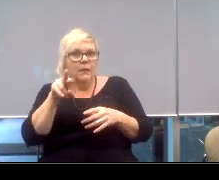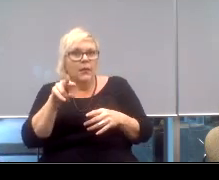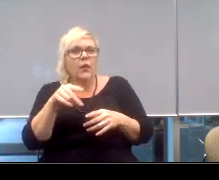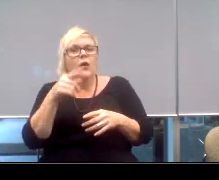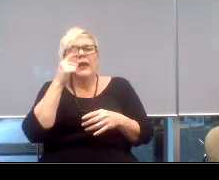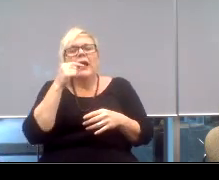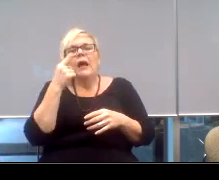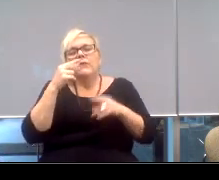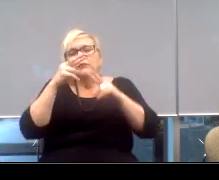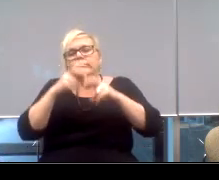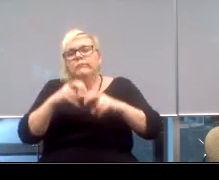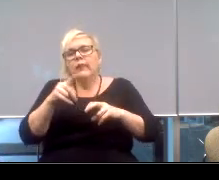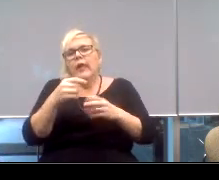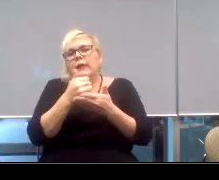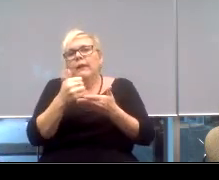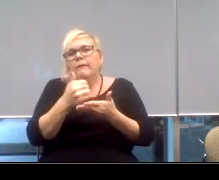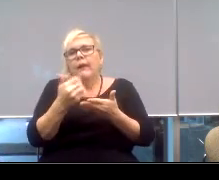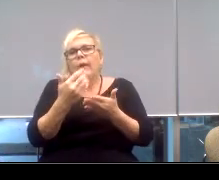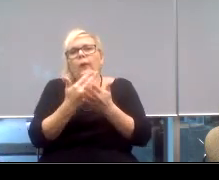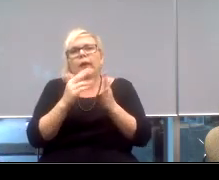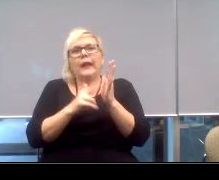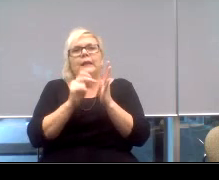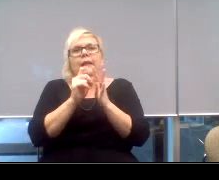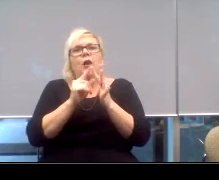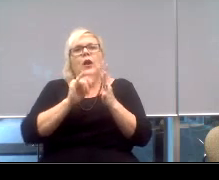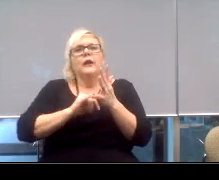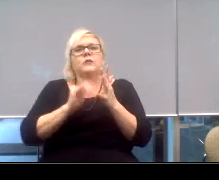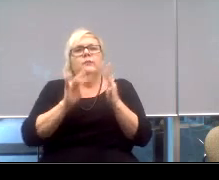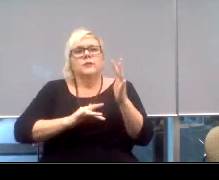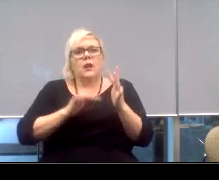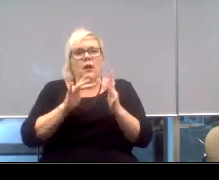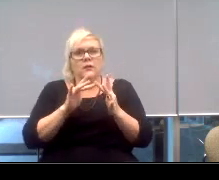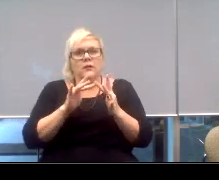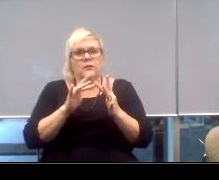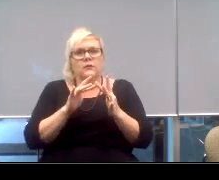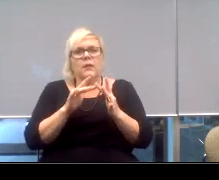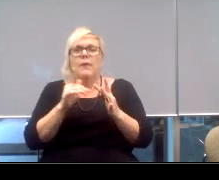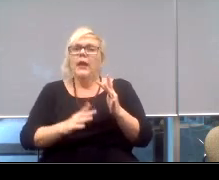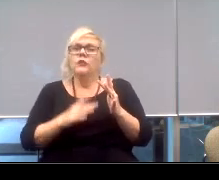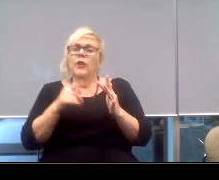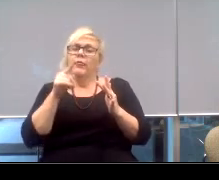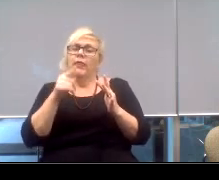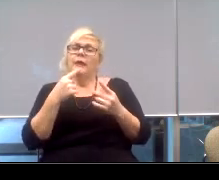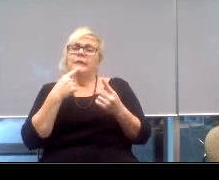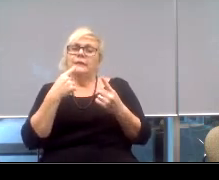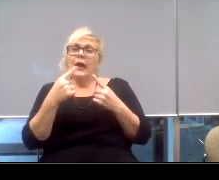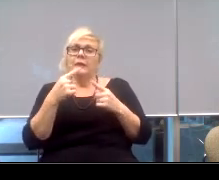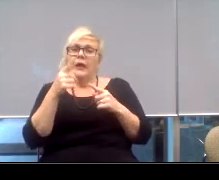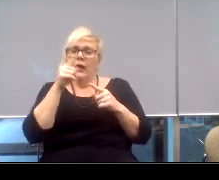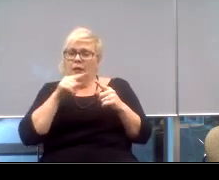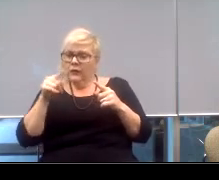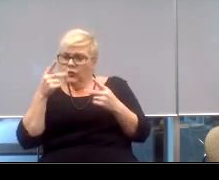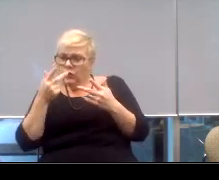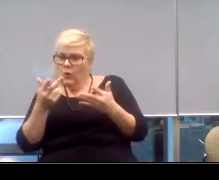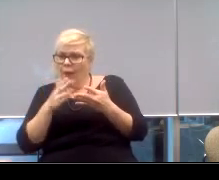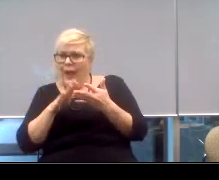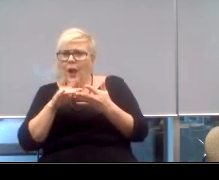and understand them further. They also provide useful intelligence about how participants are spending their money if you want to see that too.